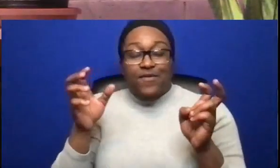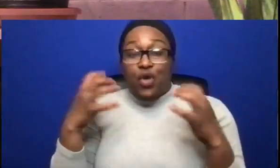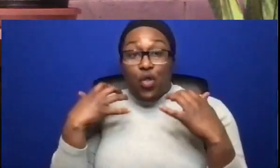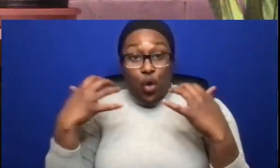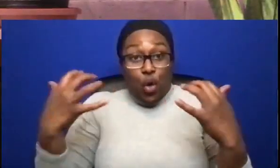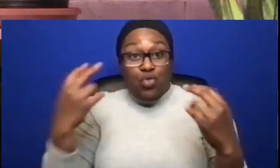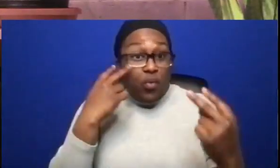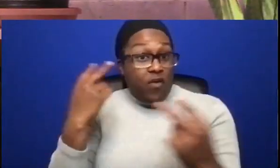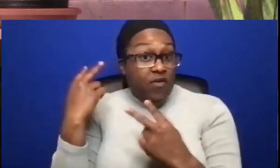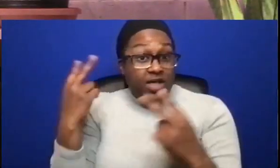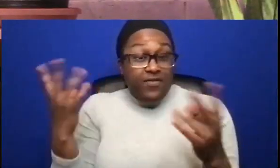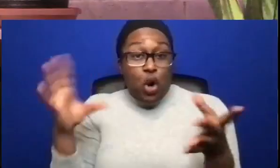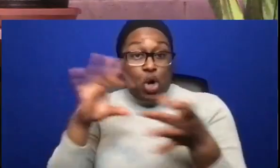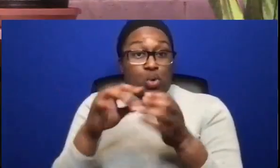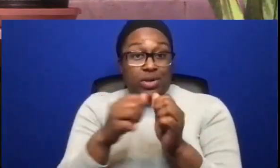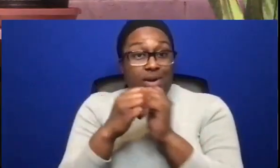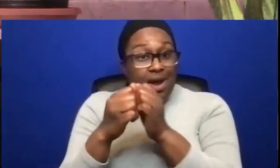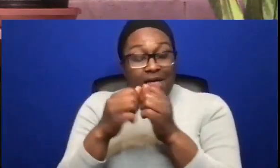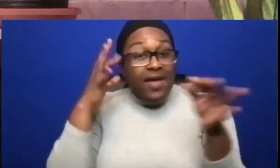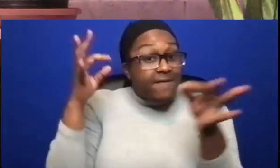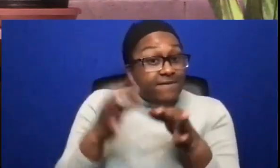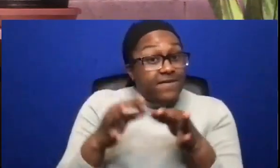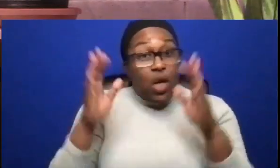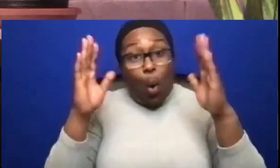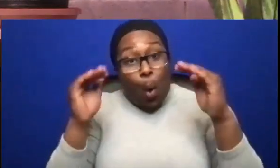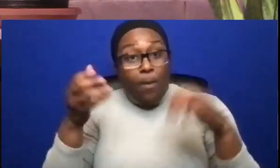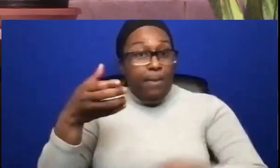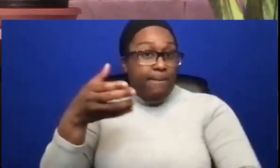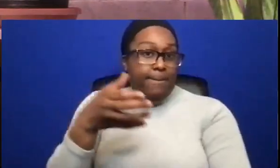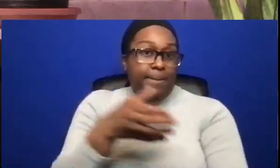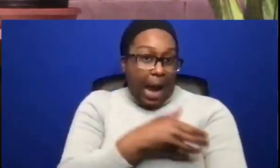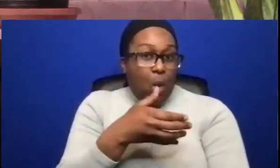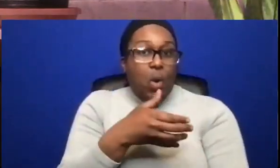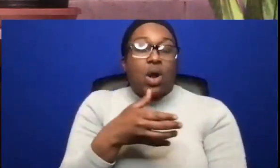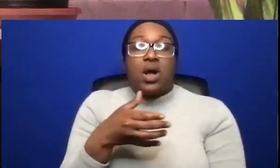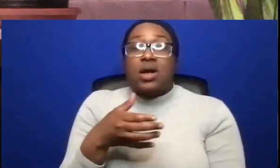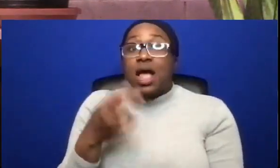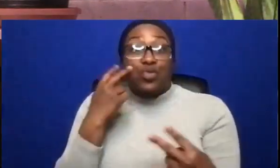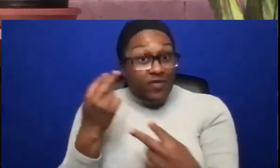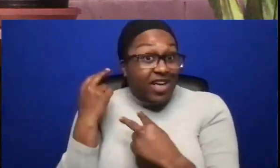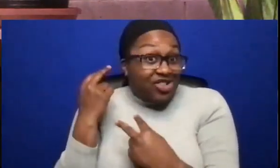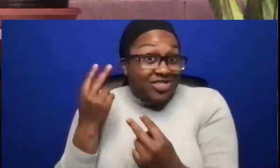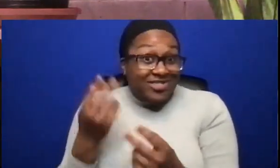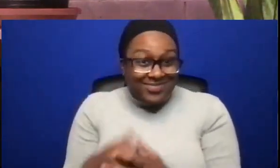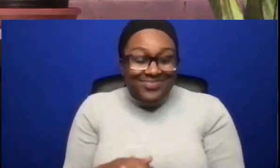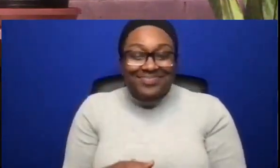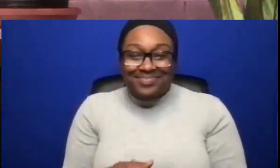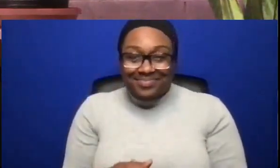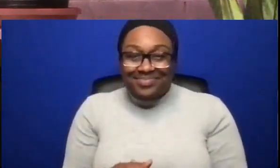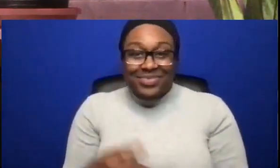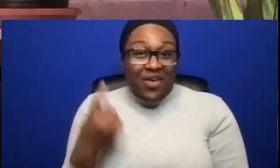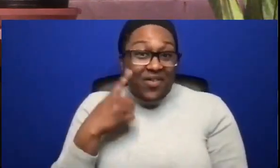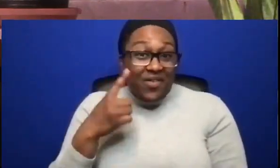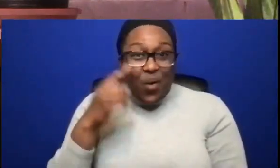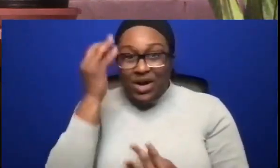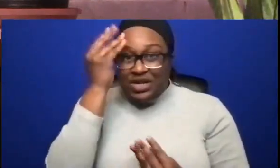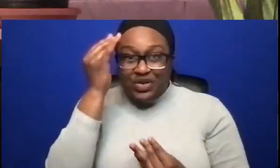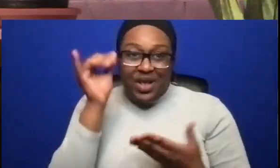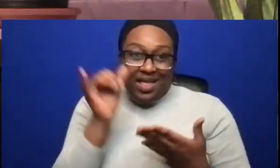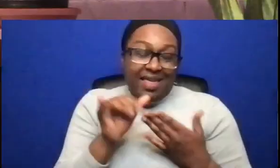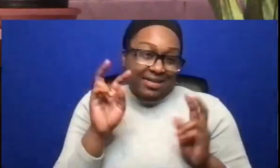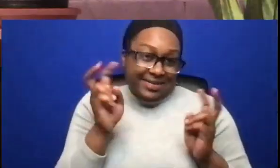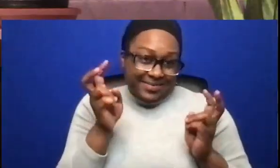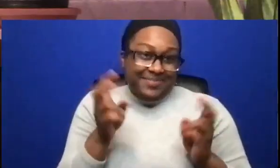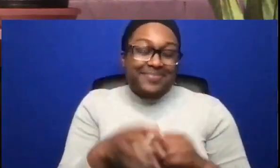Joining Together in Faith, Hope, and Power. And these are reflections for considering that. So